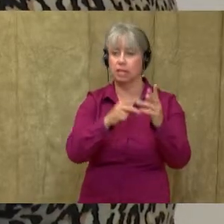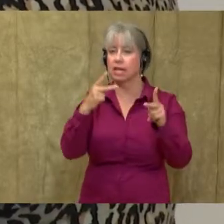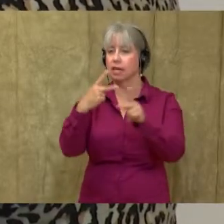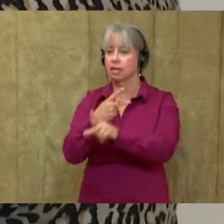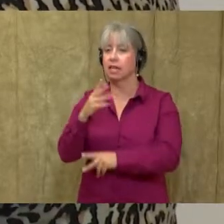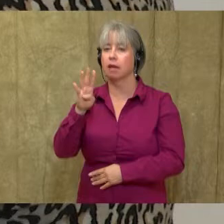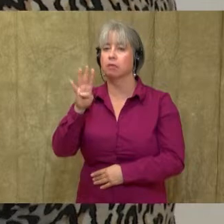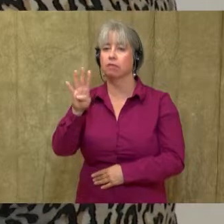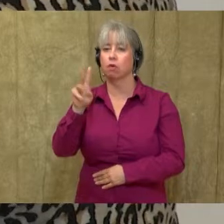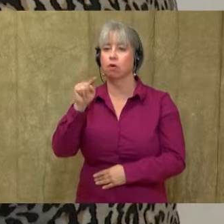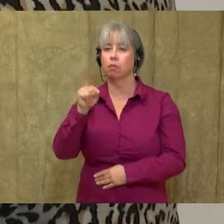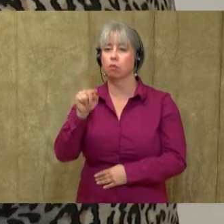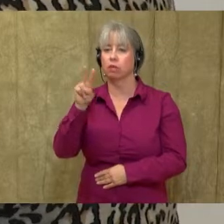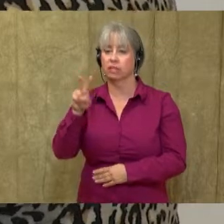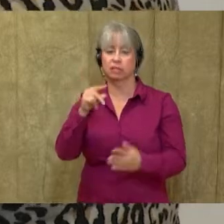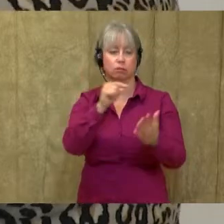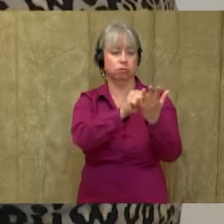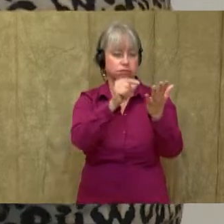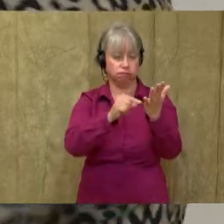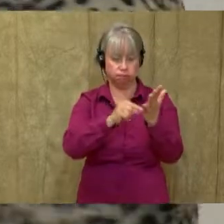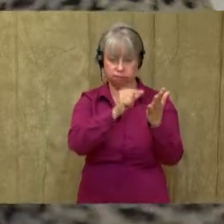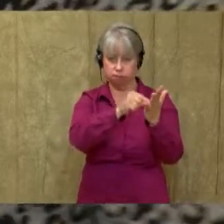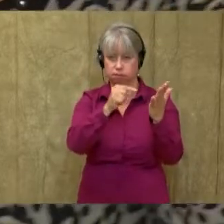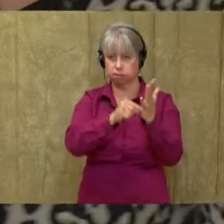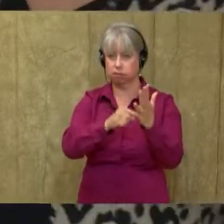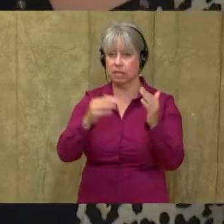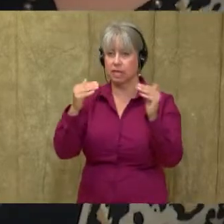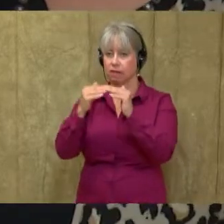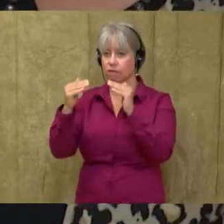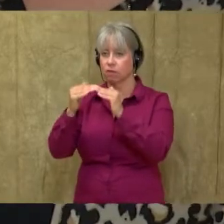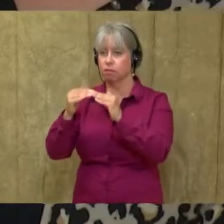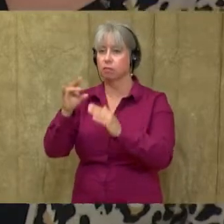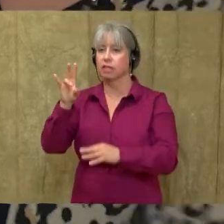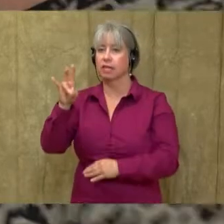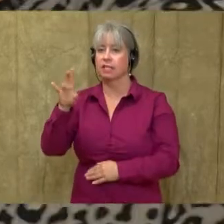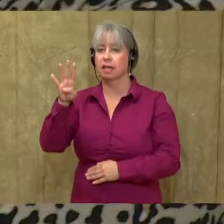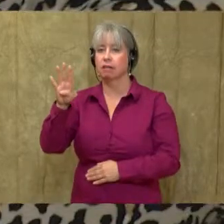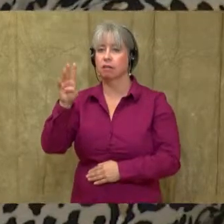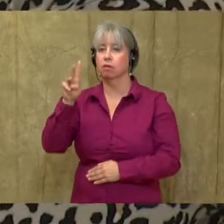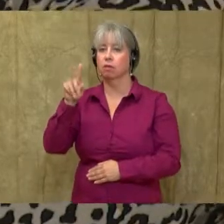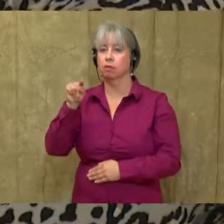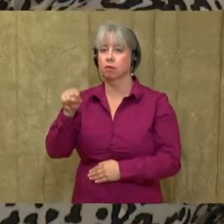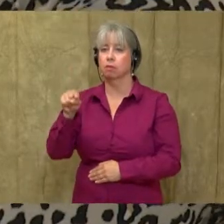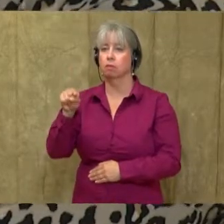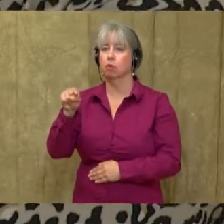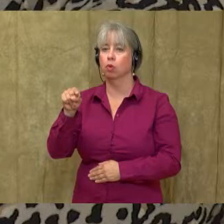times 4.2. And we should get